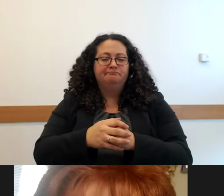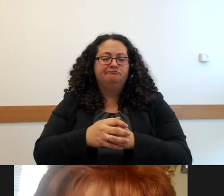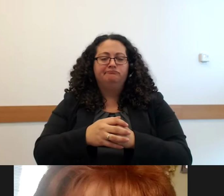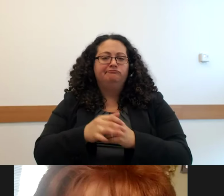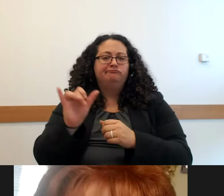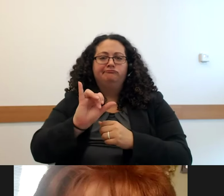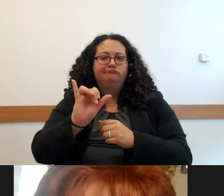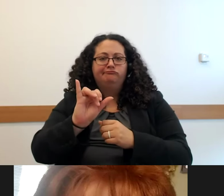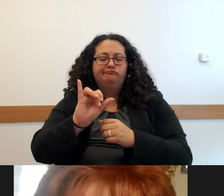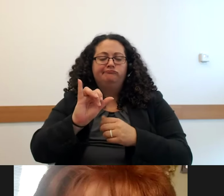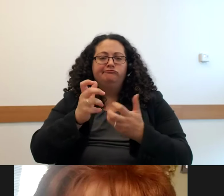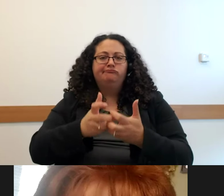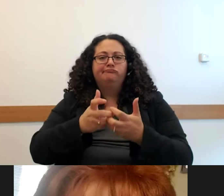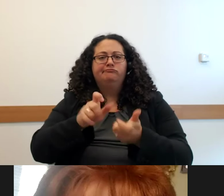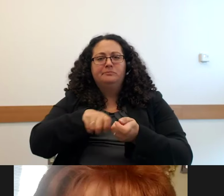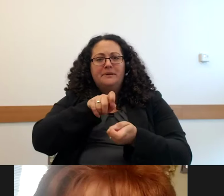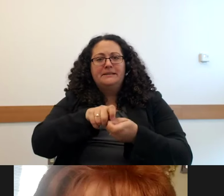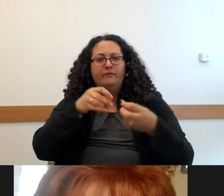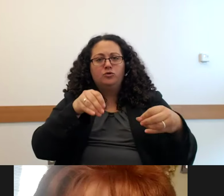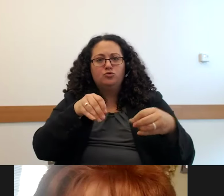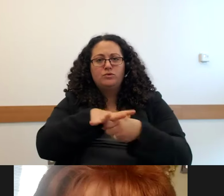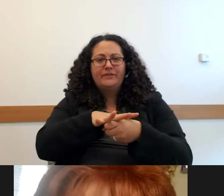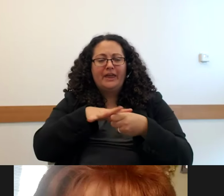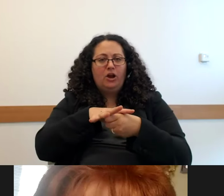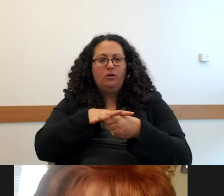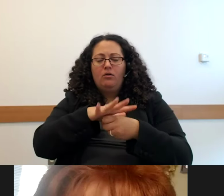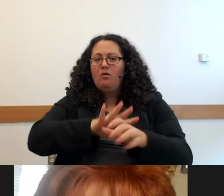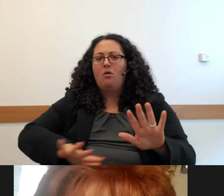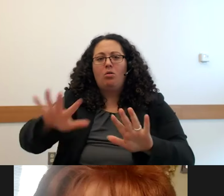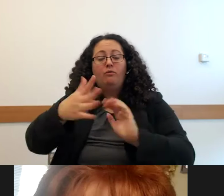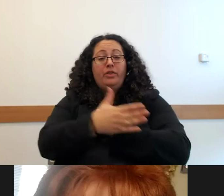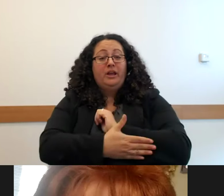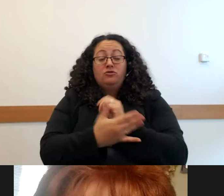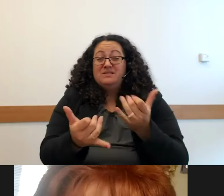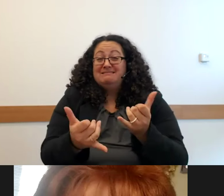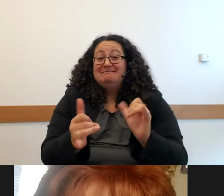And it services a certain amount of stores in the areas across the country. It's still,